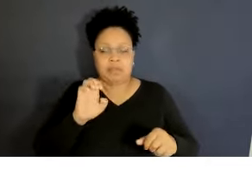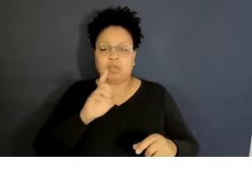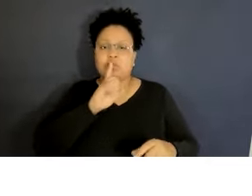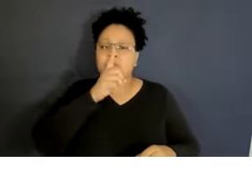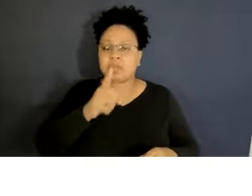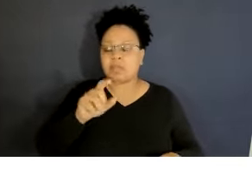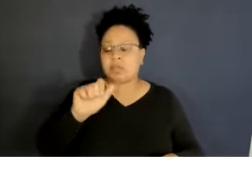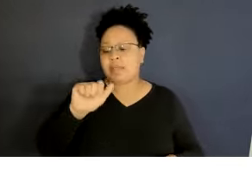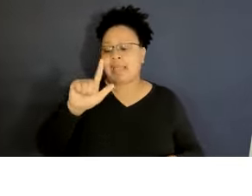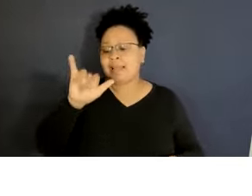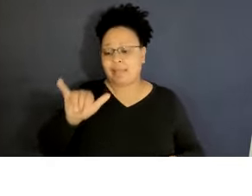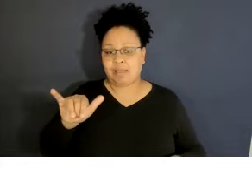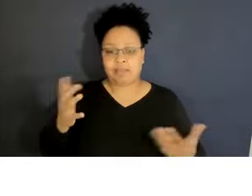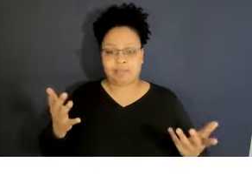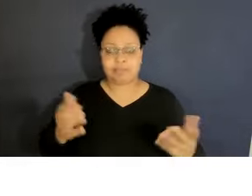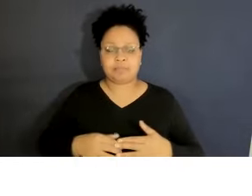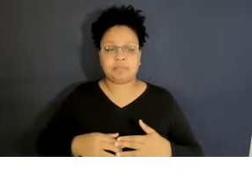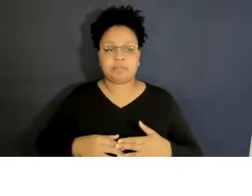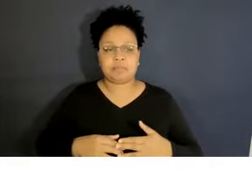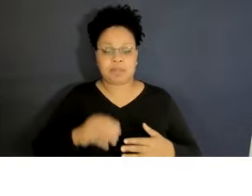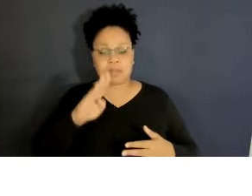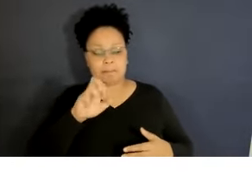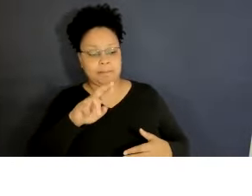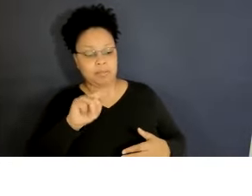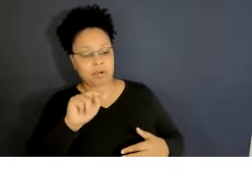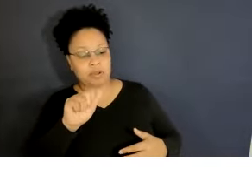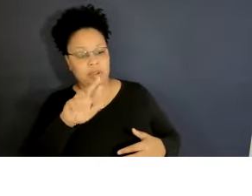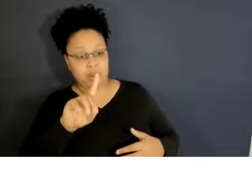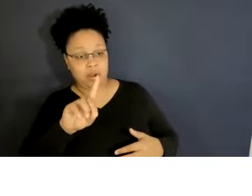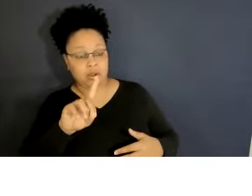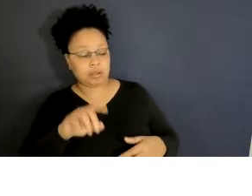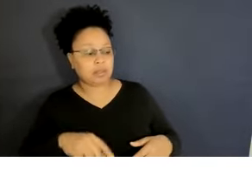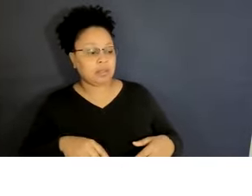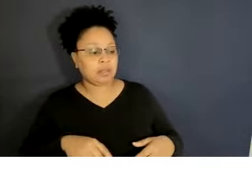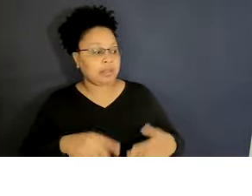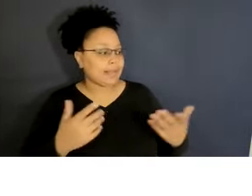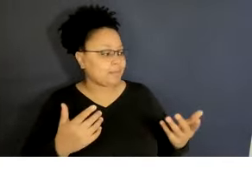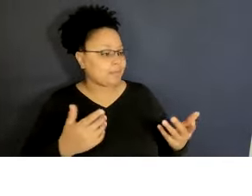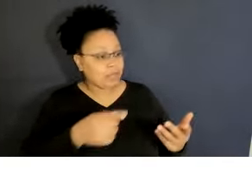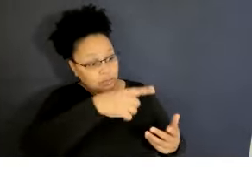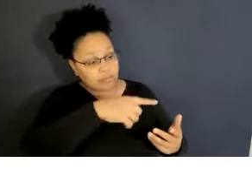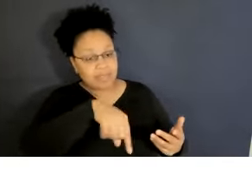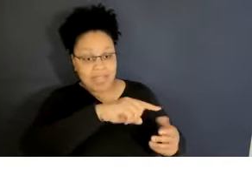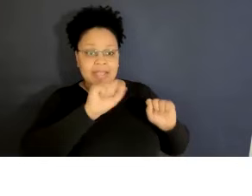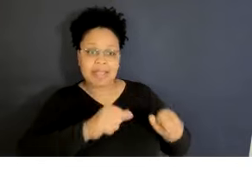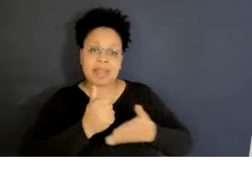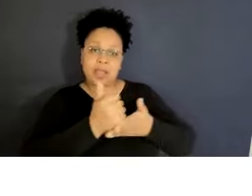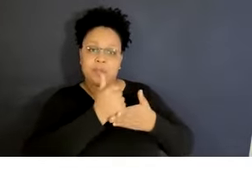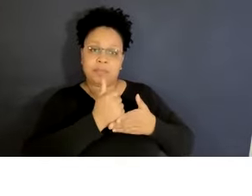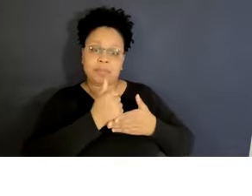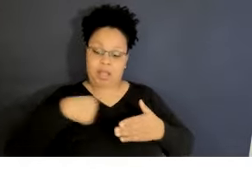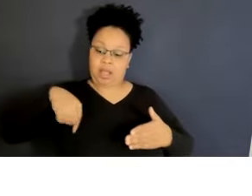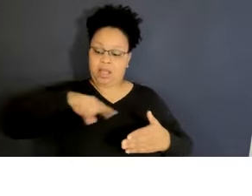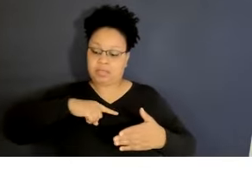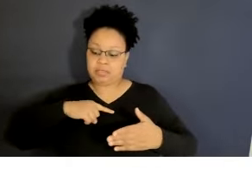One way they can do that is we can all become, they can make us feel a part of the community. As I said earlier, this